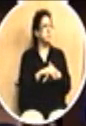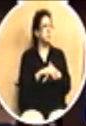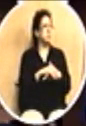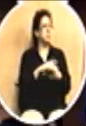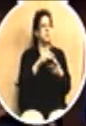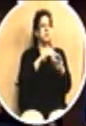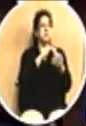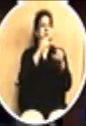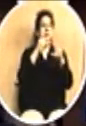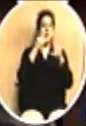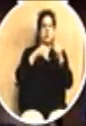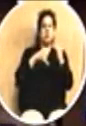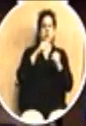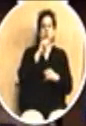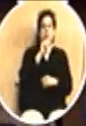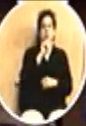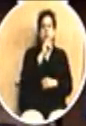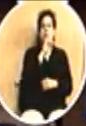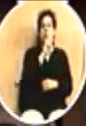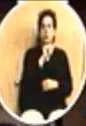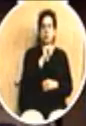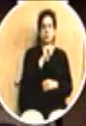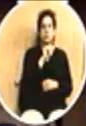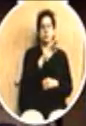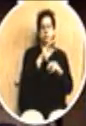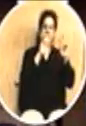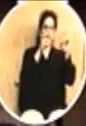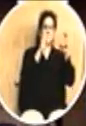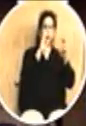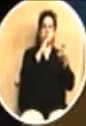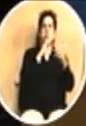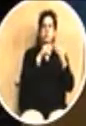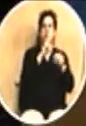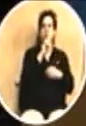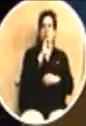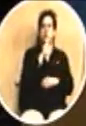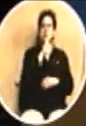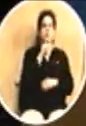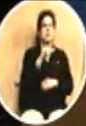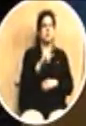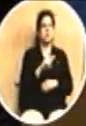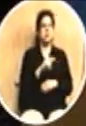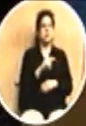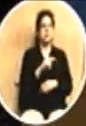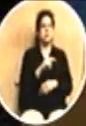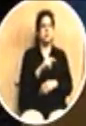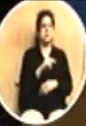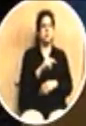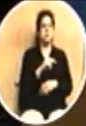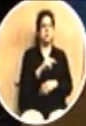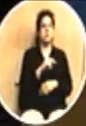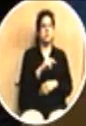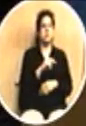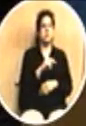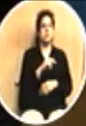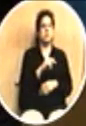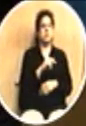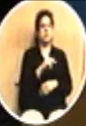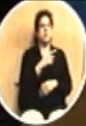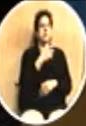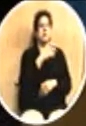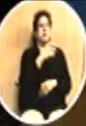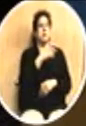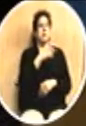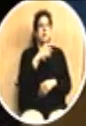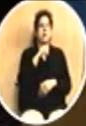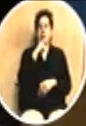The final speaker is Laura McIntyre, and her topic is the recall. Thank you very much for your time. First of all, I would like to say